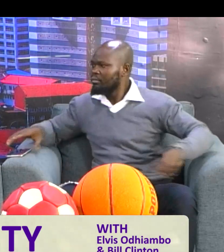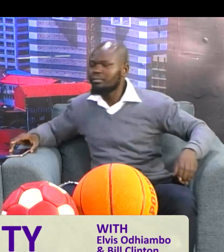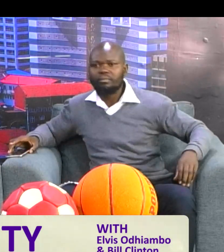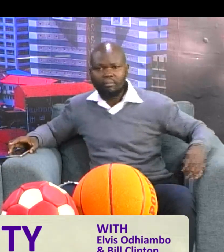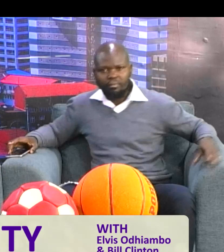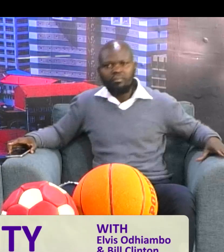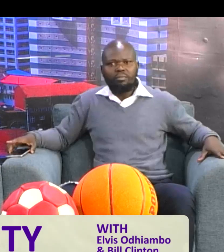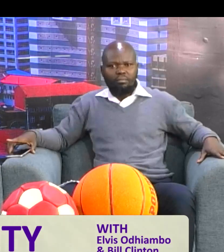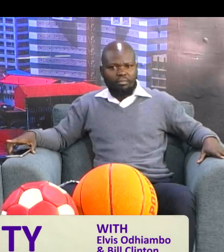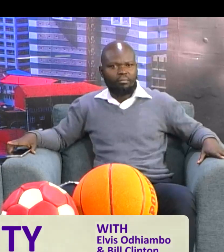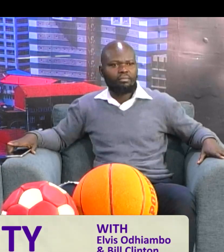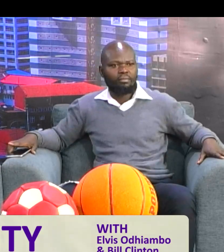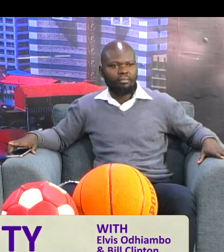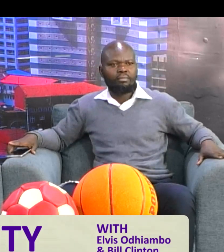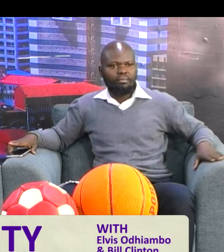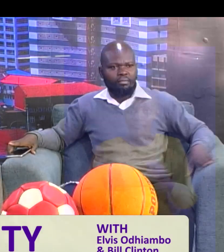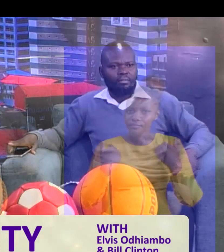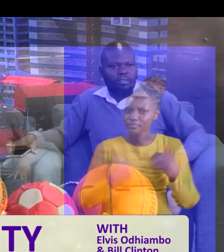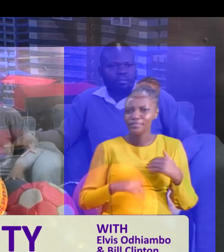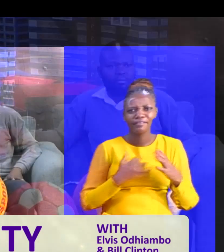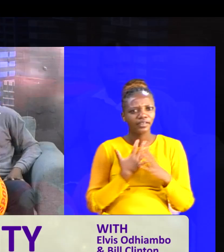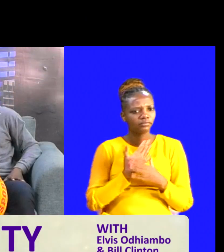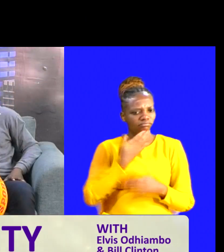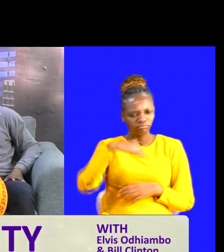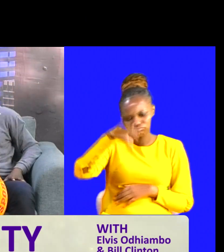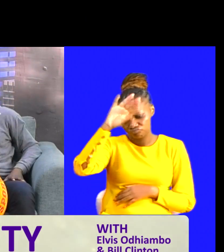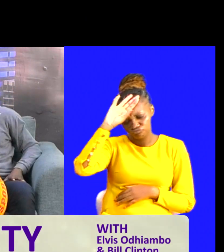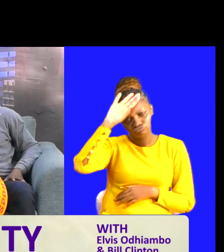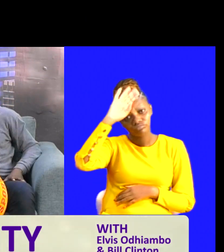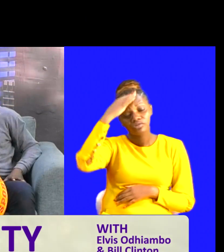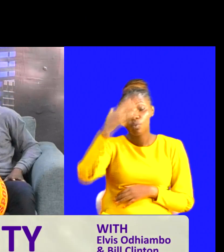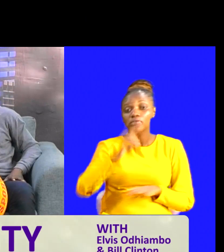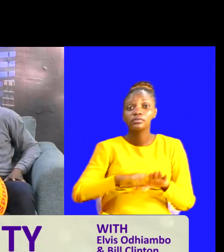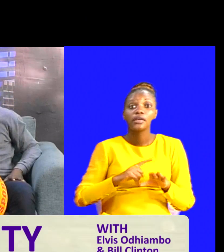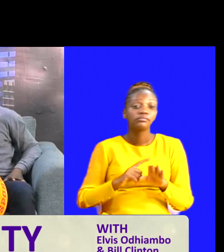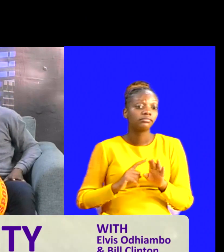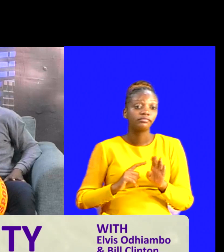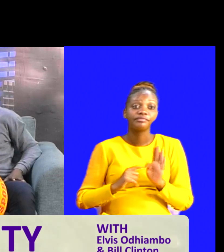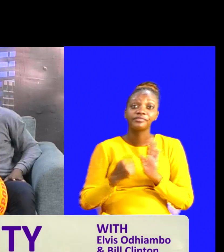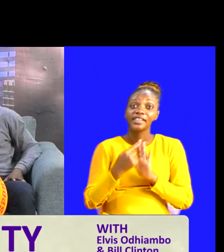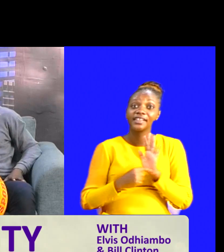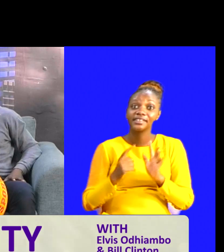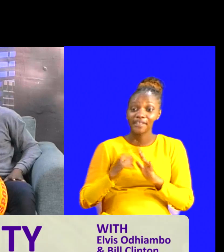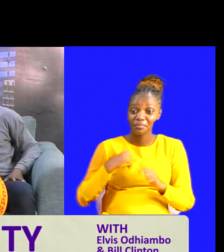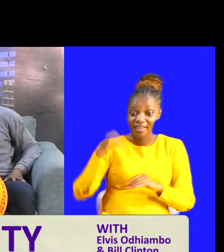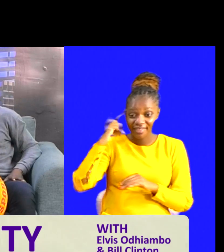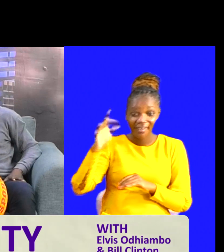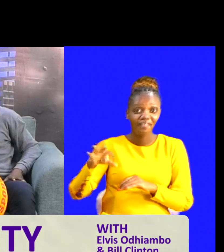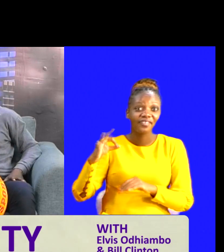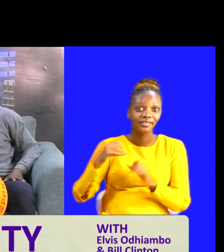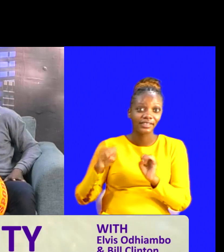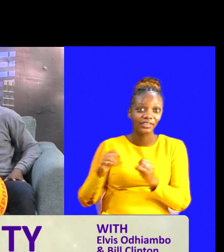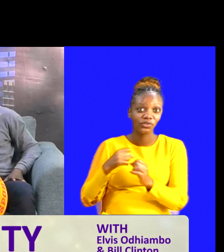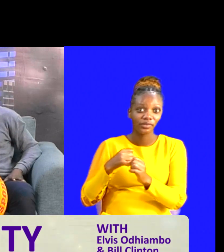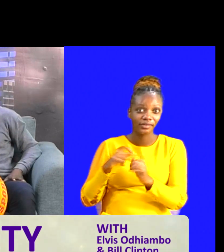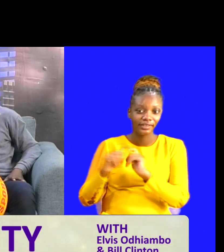just start by saying this, that I'm very disappointed because when the league started, I thought I found a new team after being disappointed last season